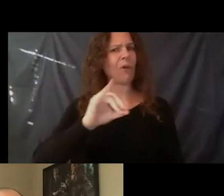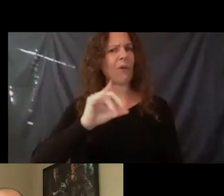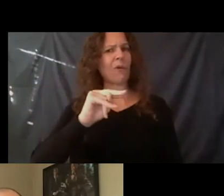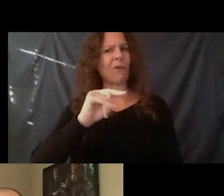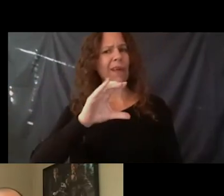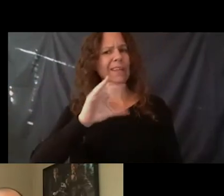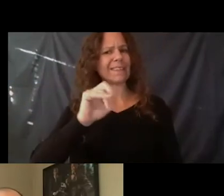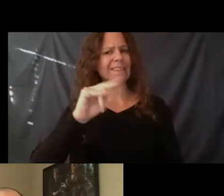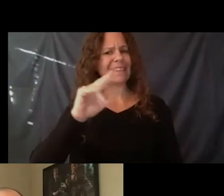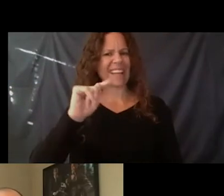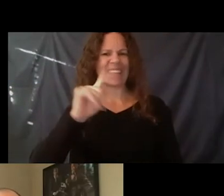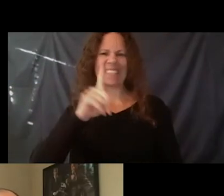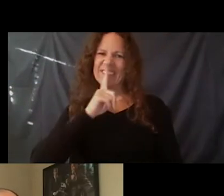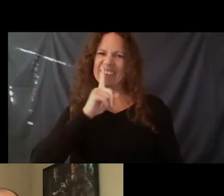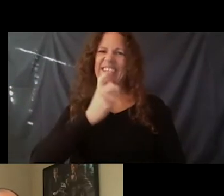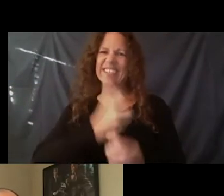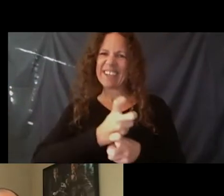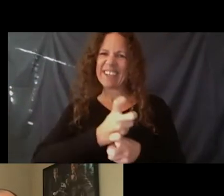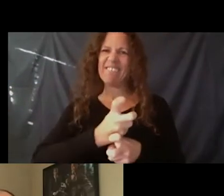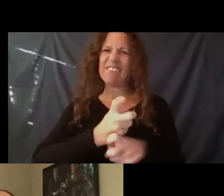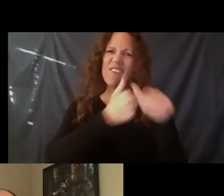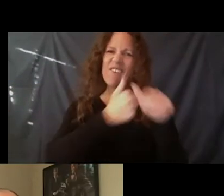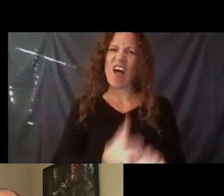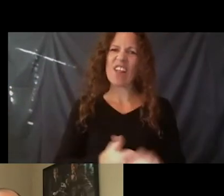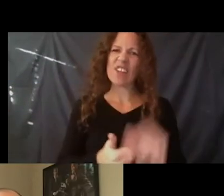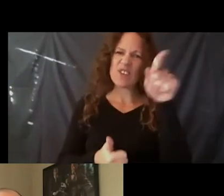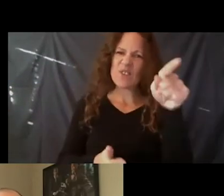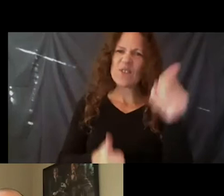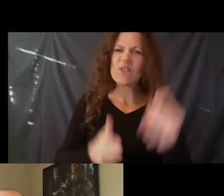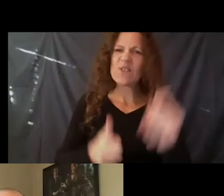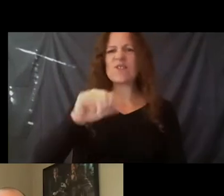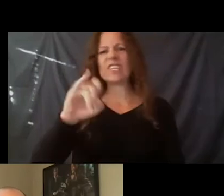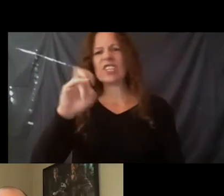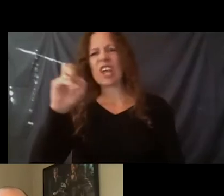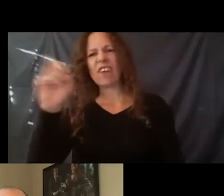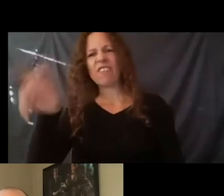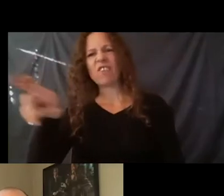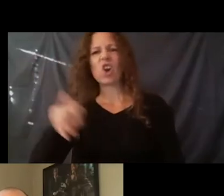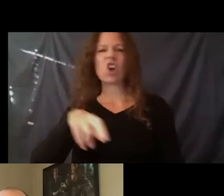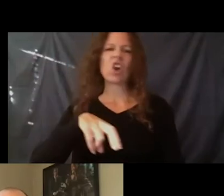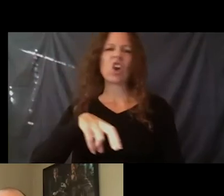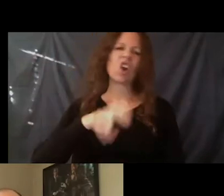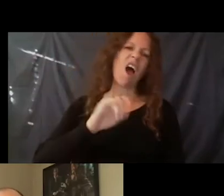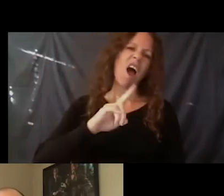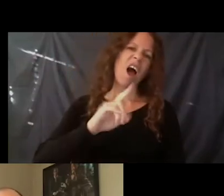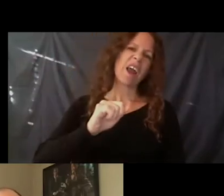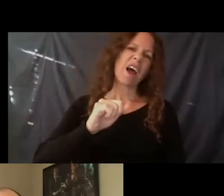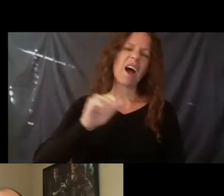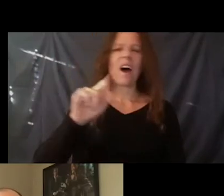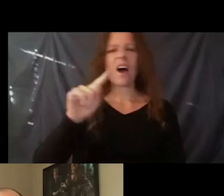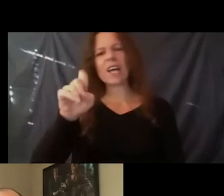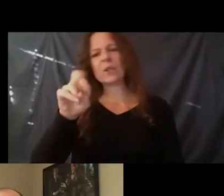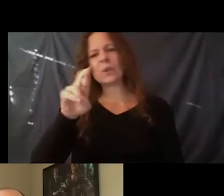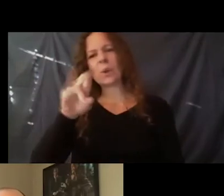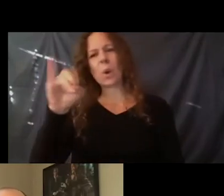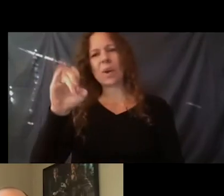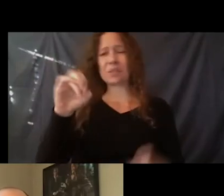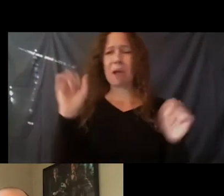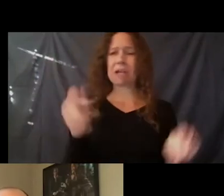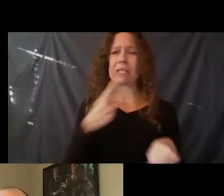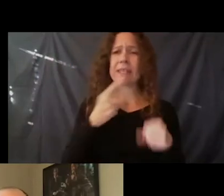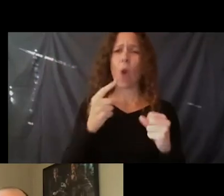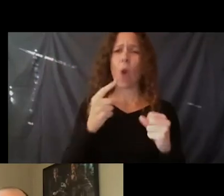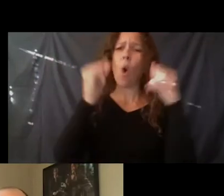you and then Jennifer and then Ada and then Tori. So I really could just say what they said